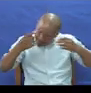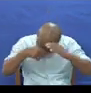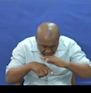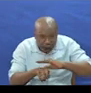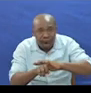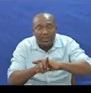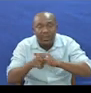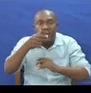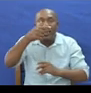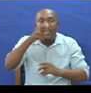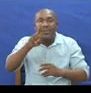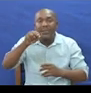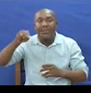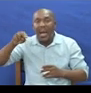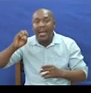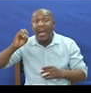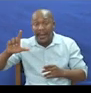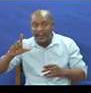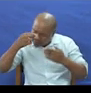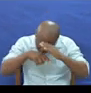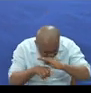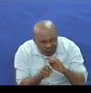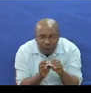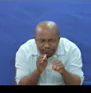through the tunnel and ran away.